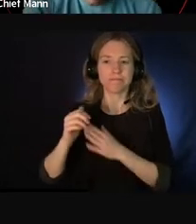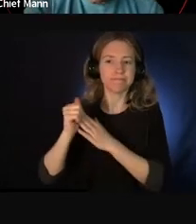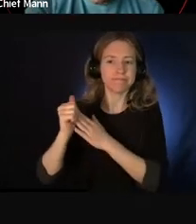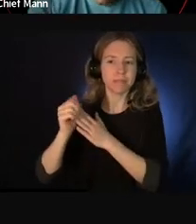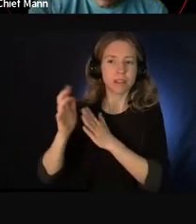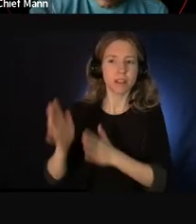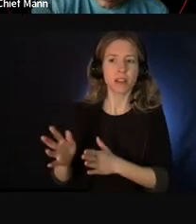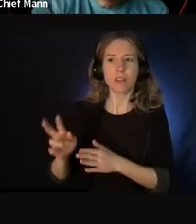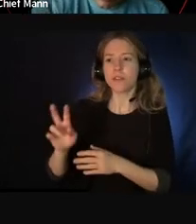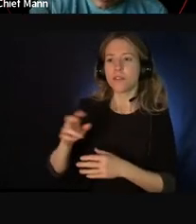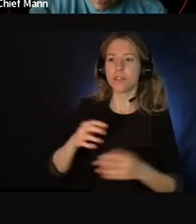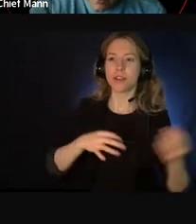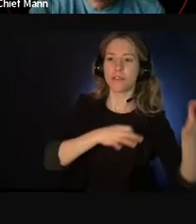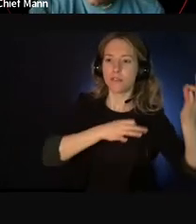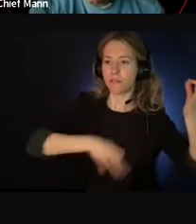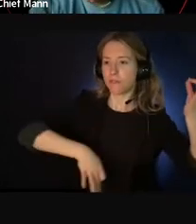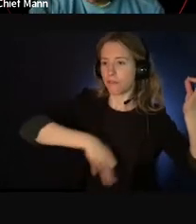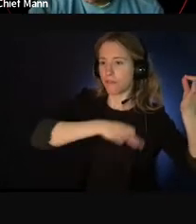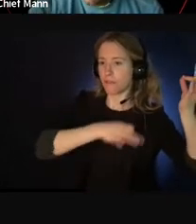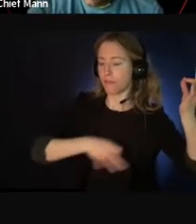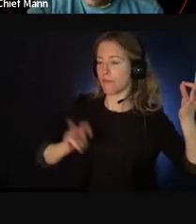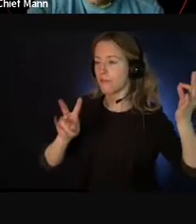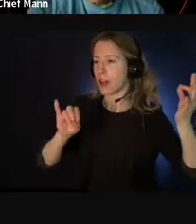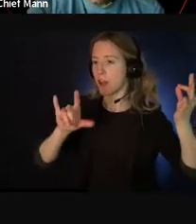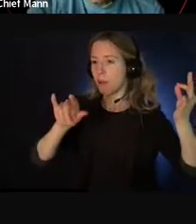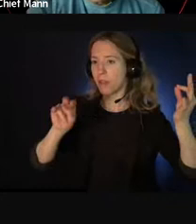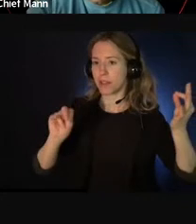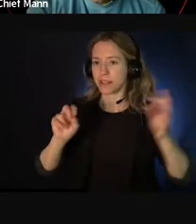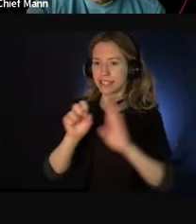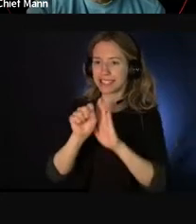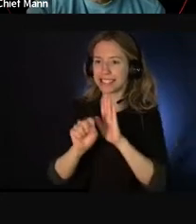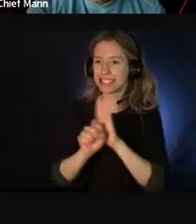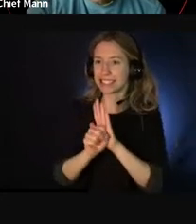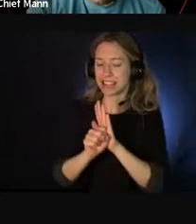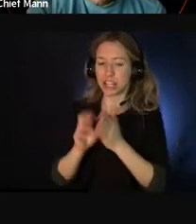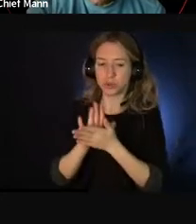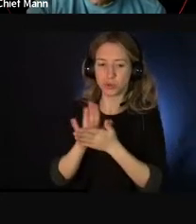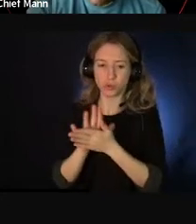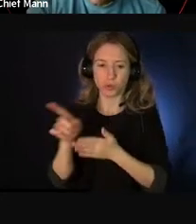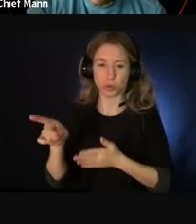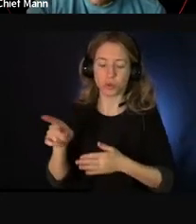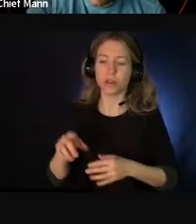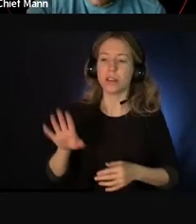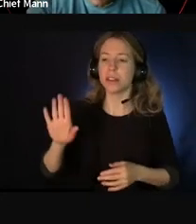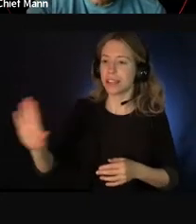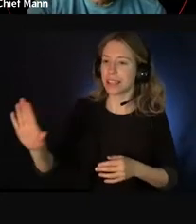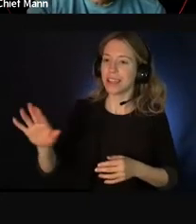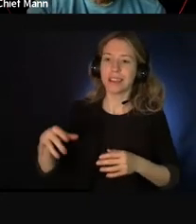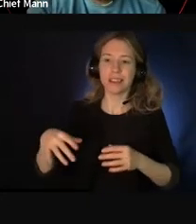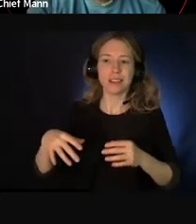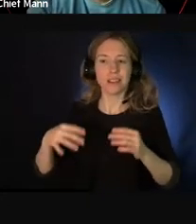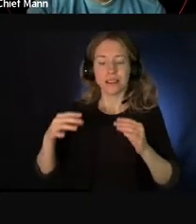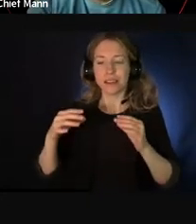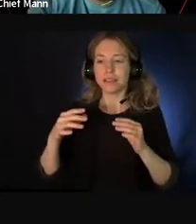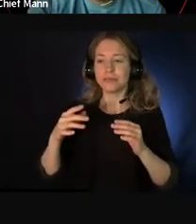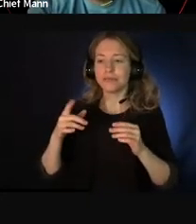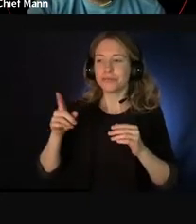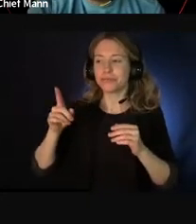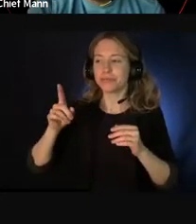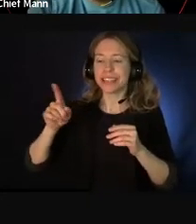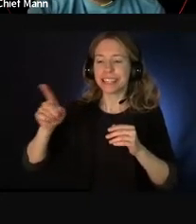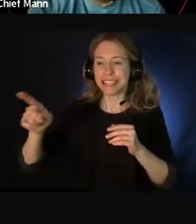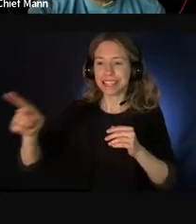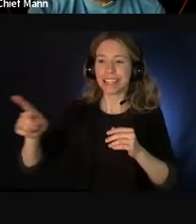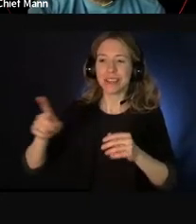he eventually, halfway through his career, had realized the detriment to the